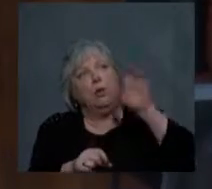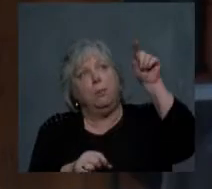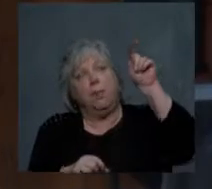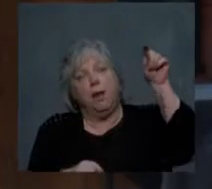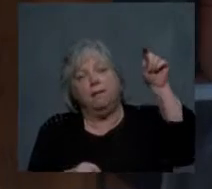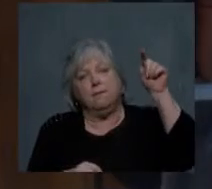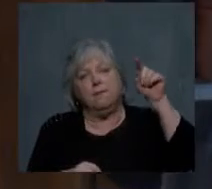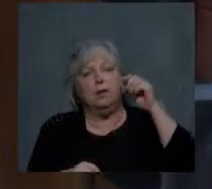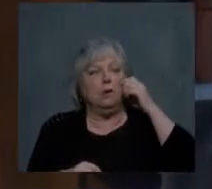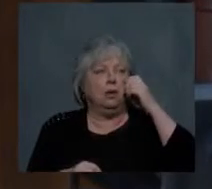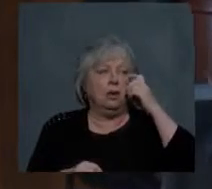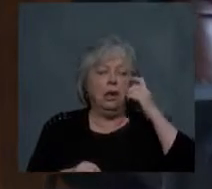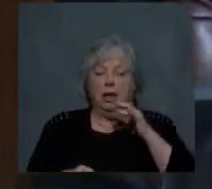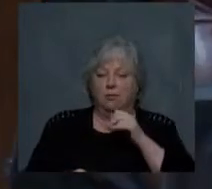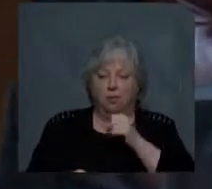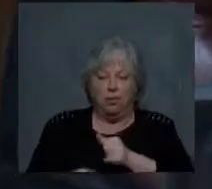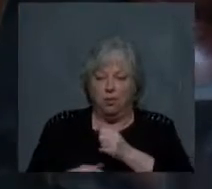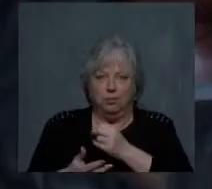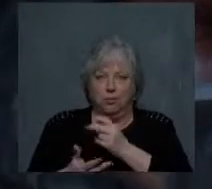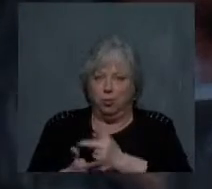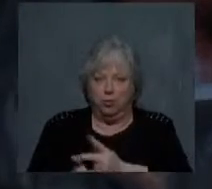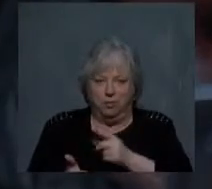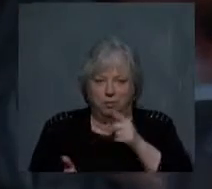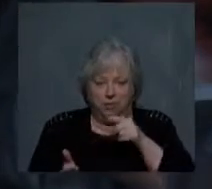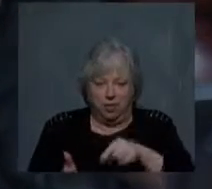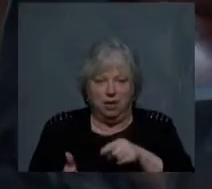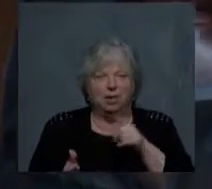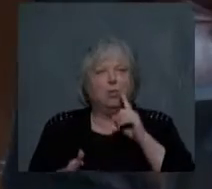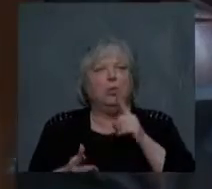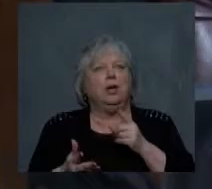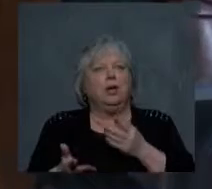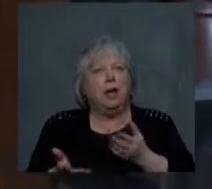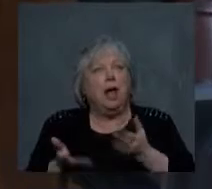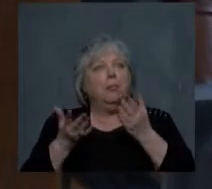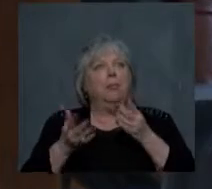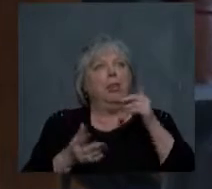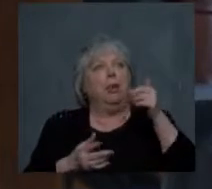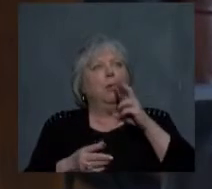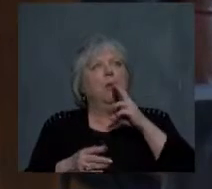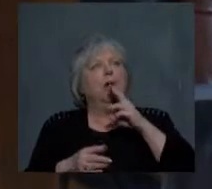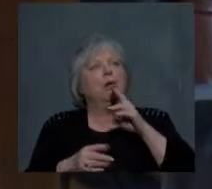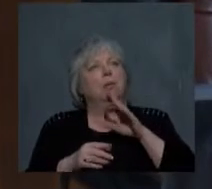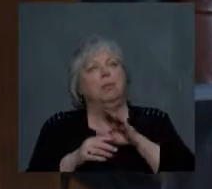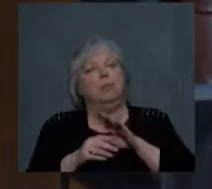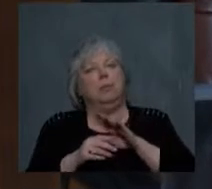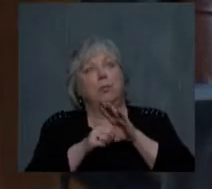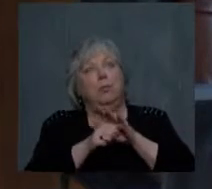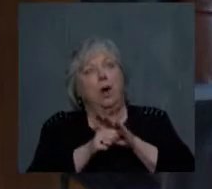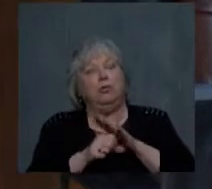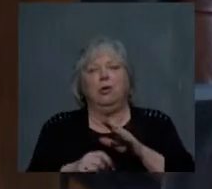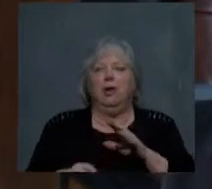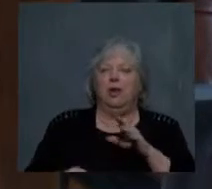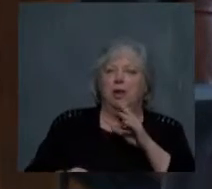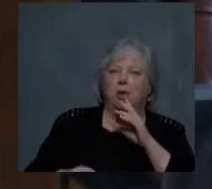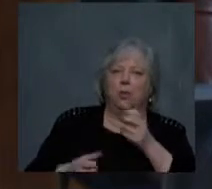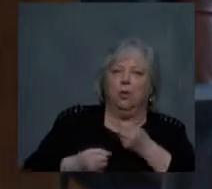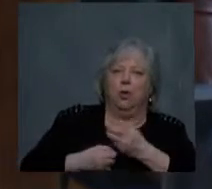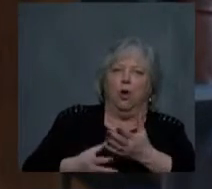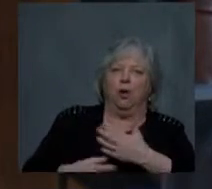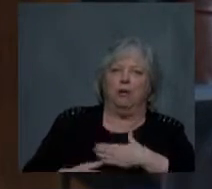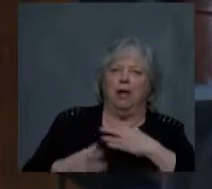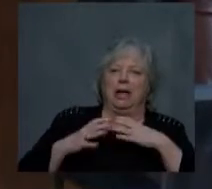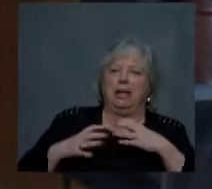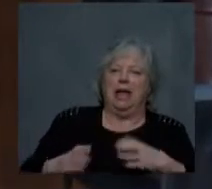approve this, would that cause them to get the water pressure up? It caused my client to get his blood pressure up.